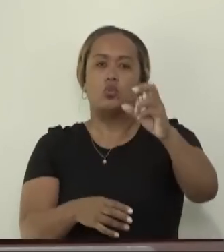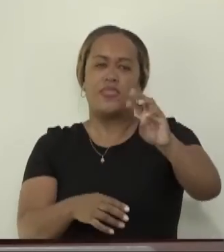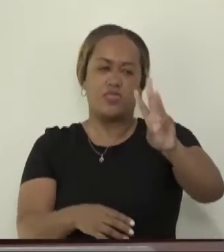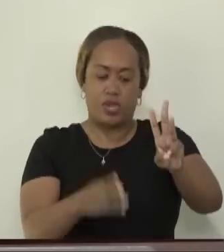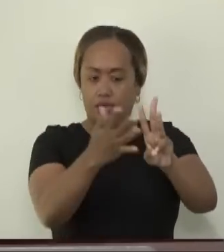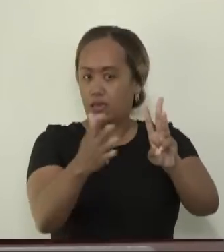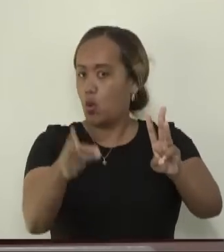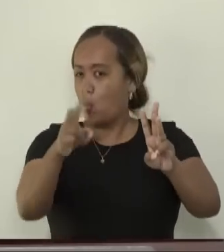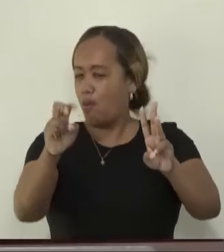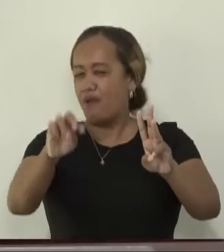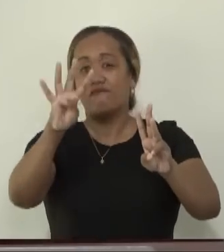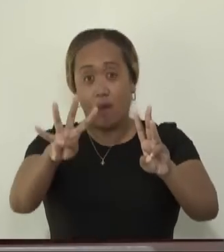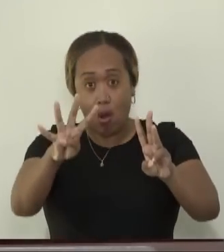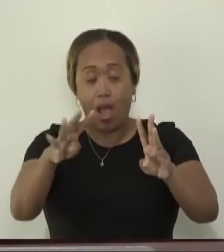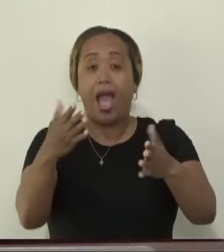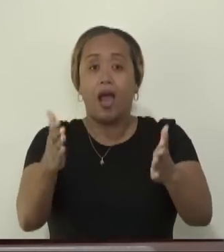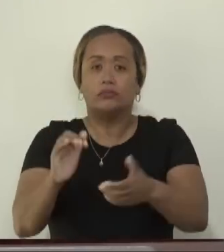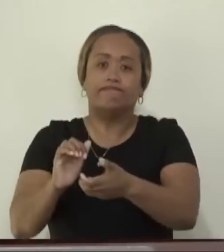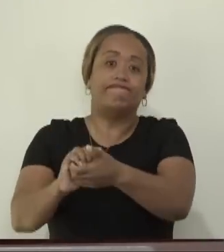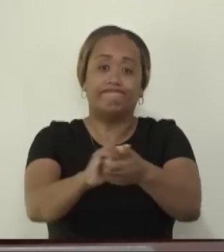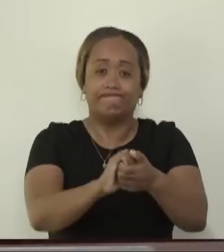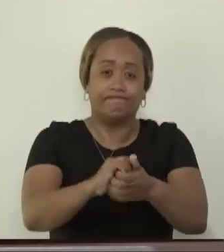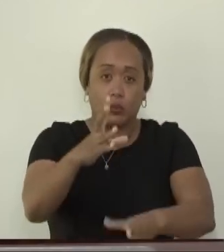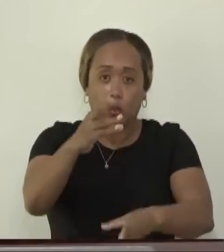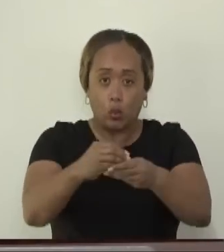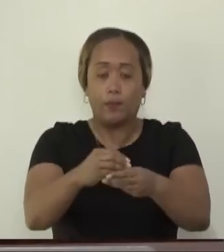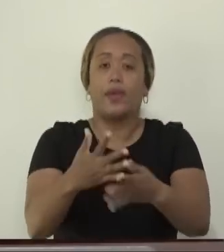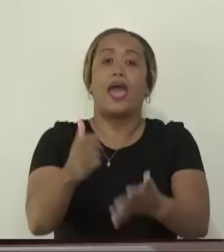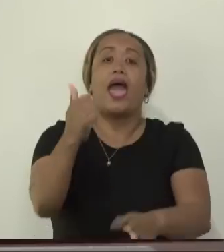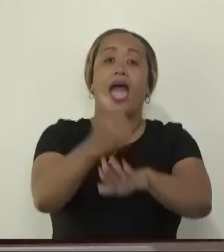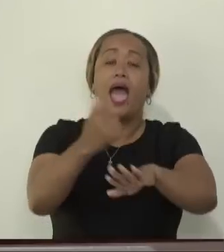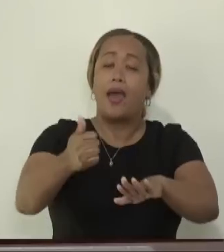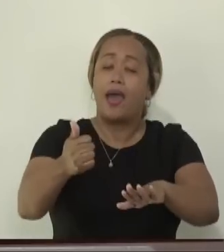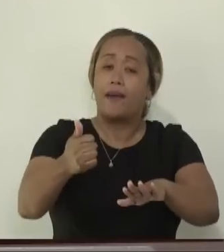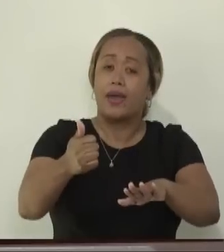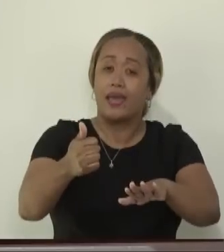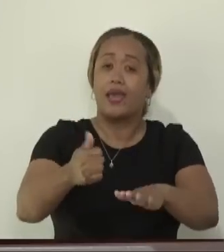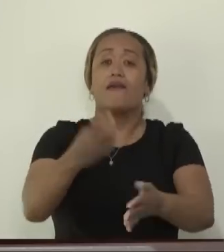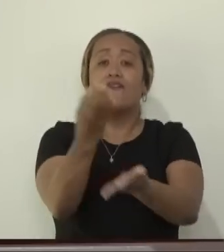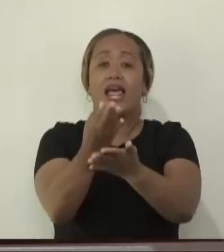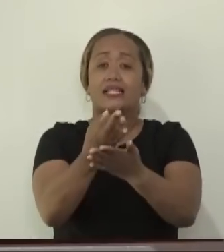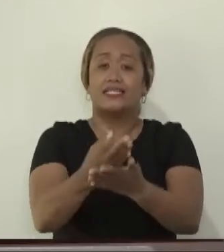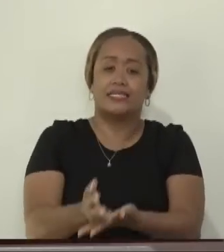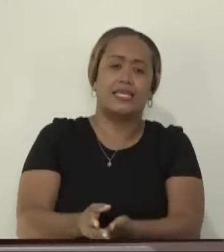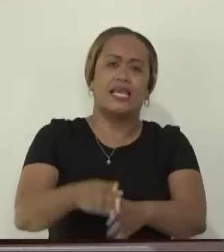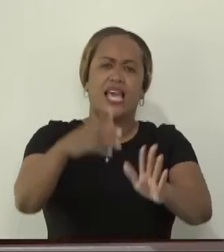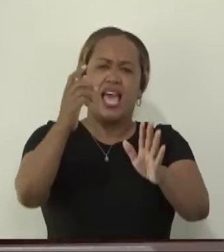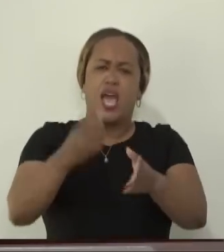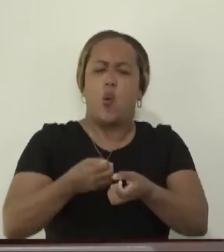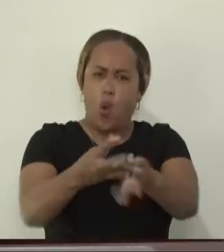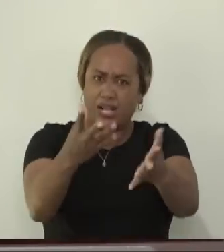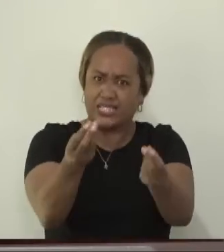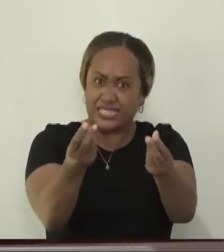prepared to consolidate government finances, minimize wastages, address our high debt